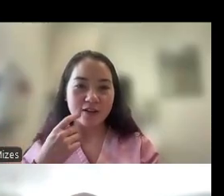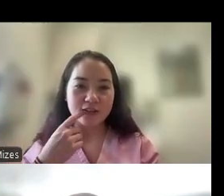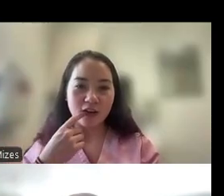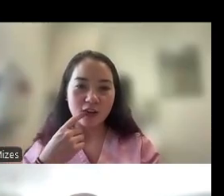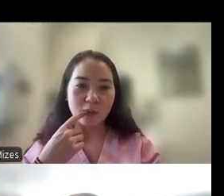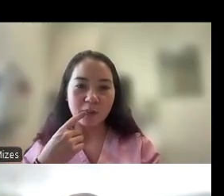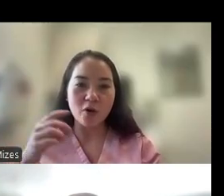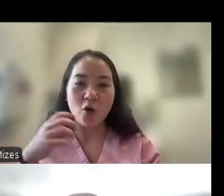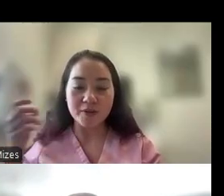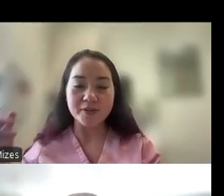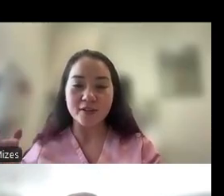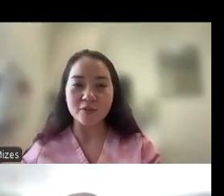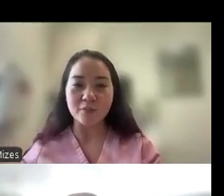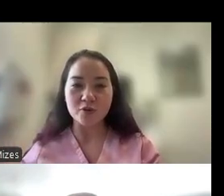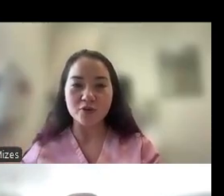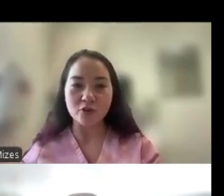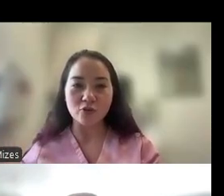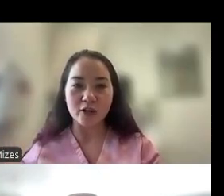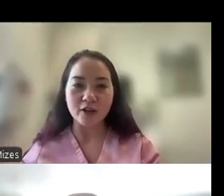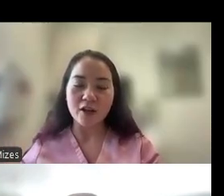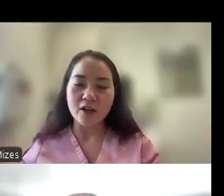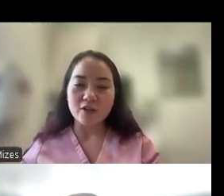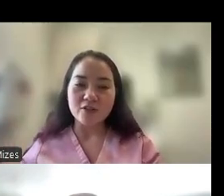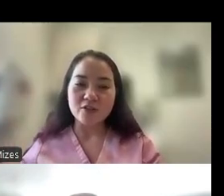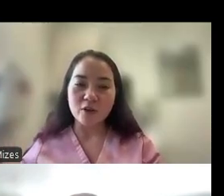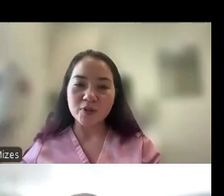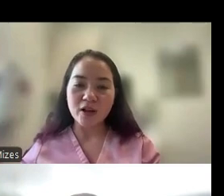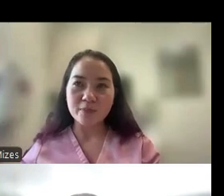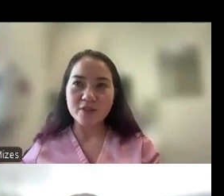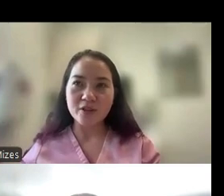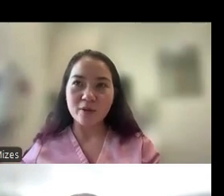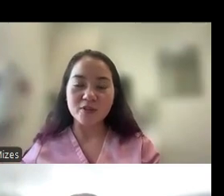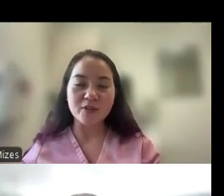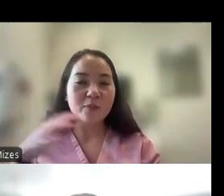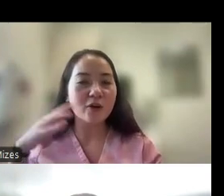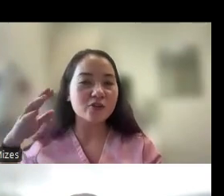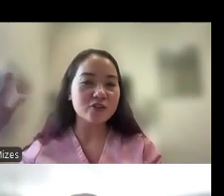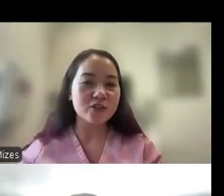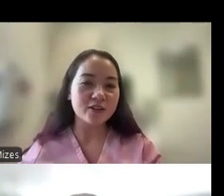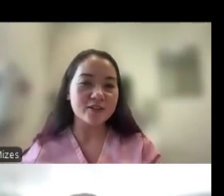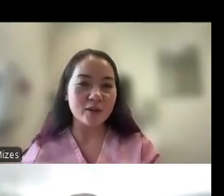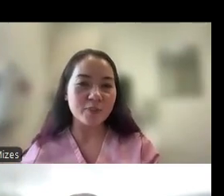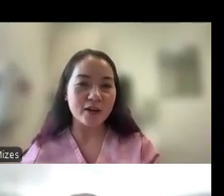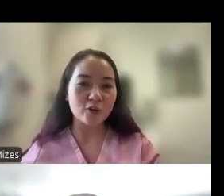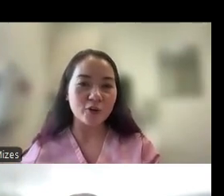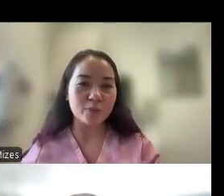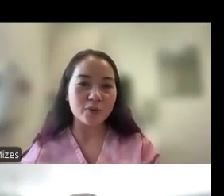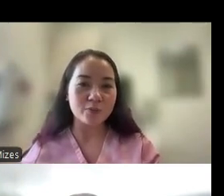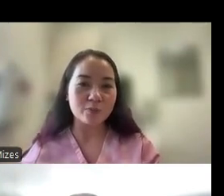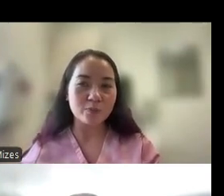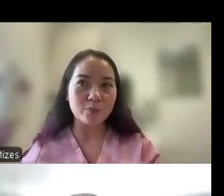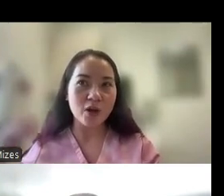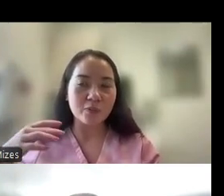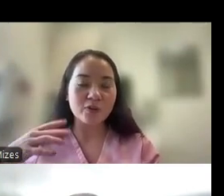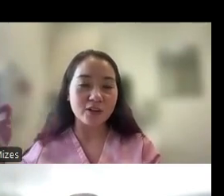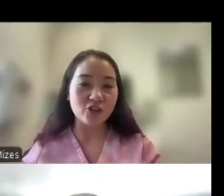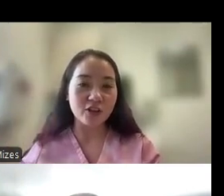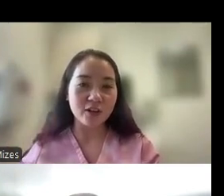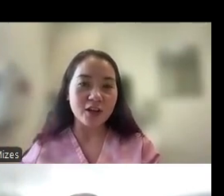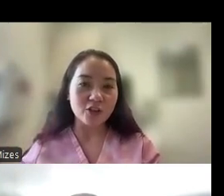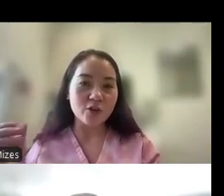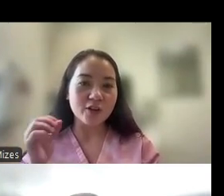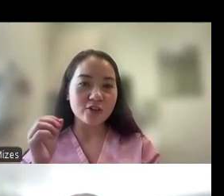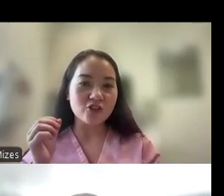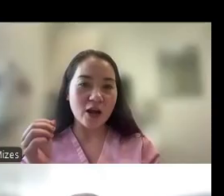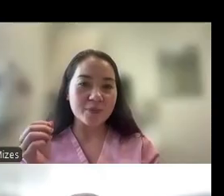area, and that is an area that we would always send to Mohs surgery. Sometimes to think about just taking a step back and going to